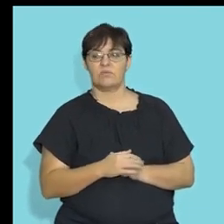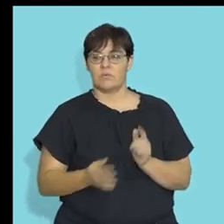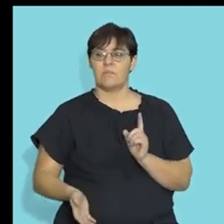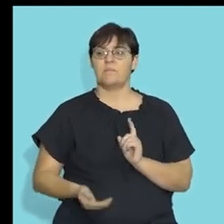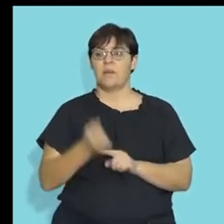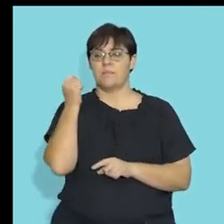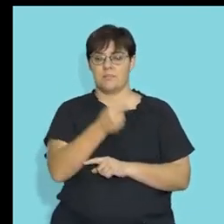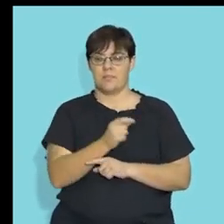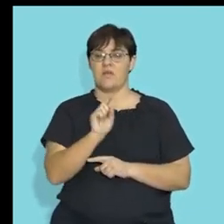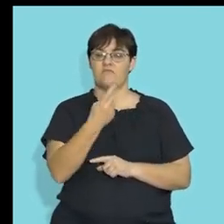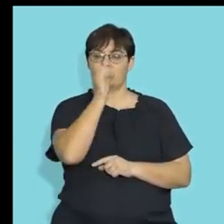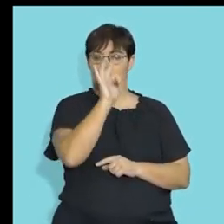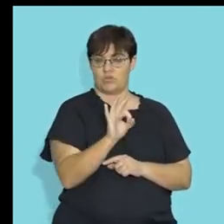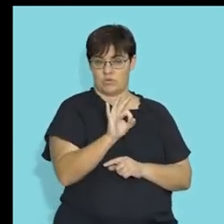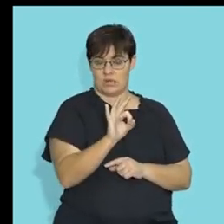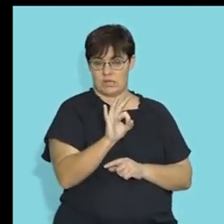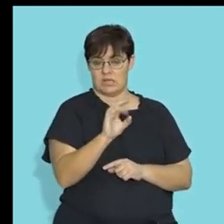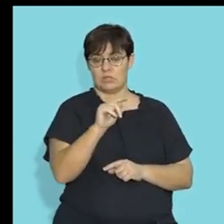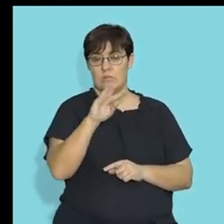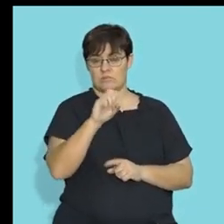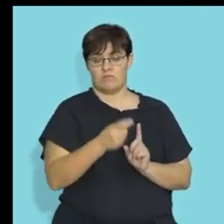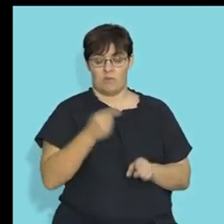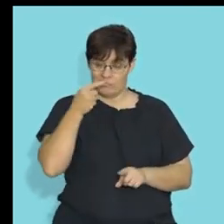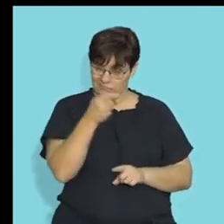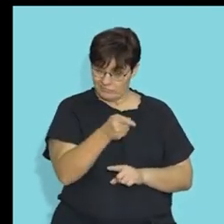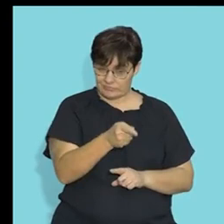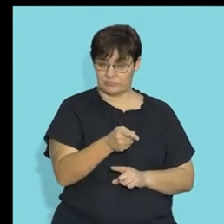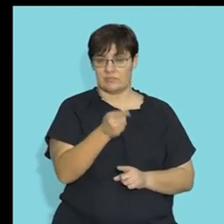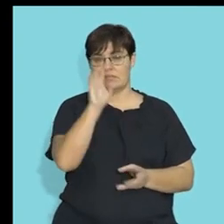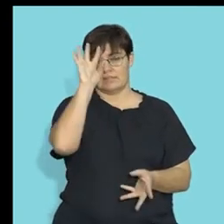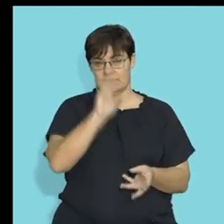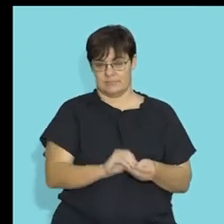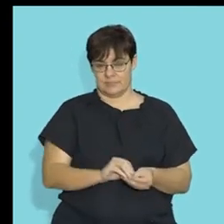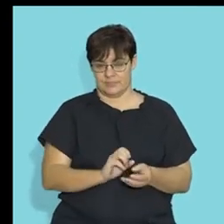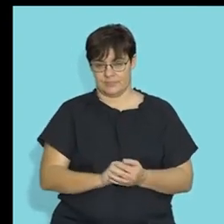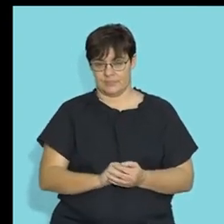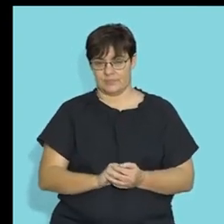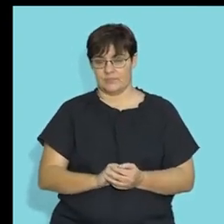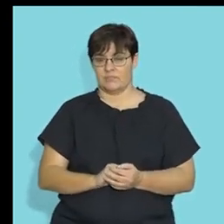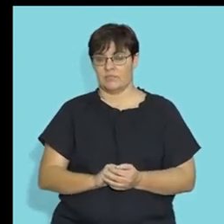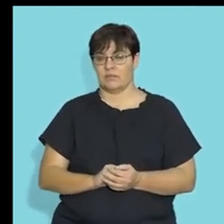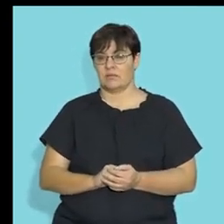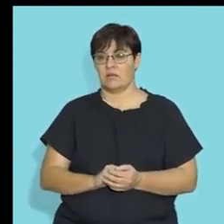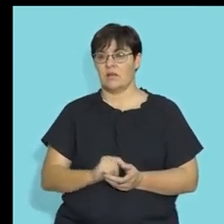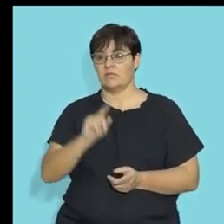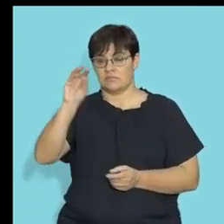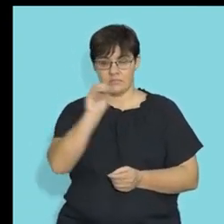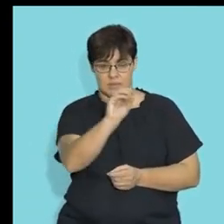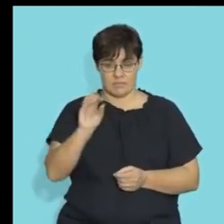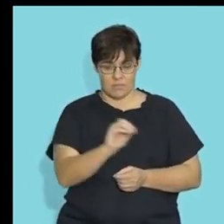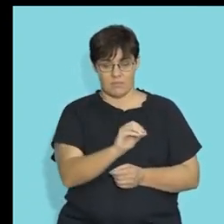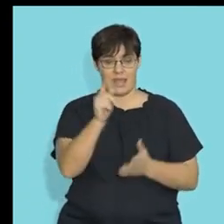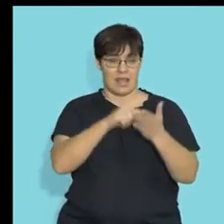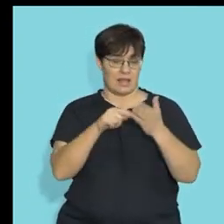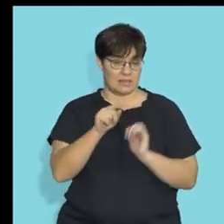to 5 to find the first 3 terms of this particular sum. So if you plug